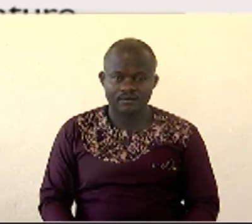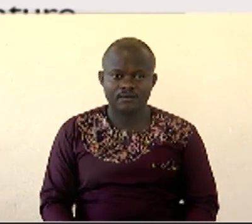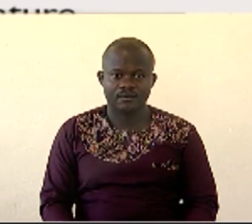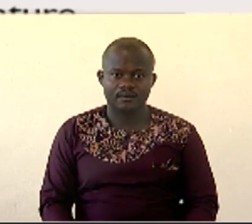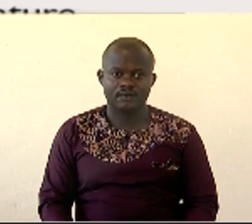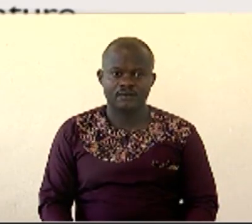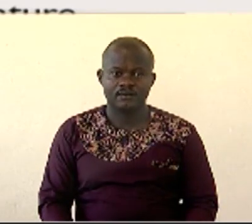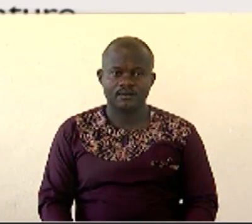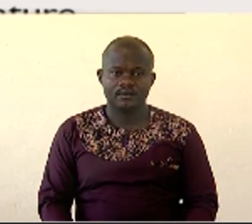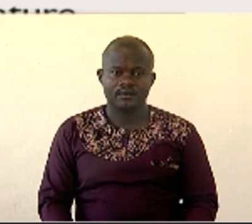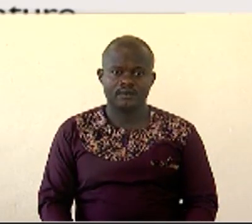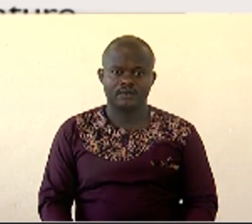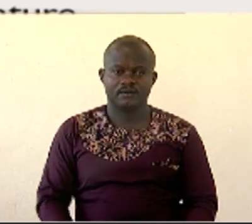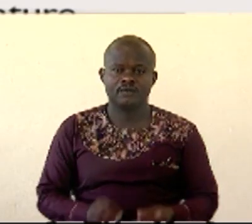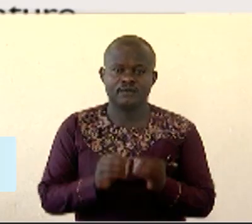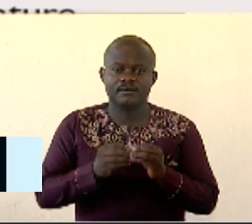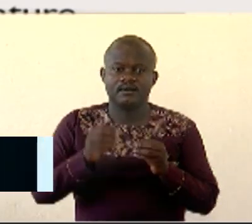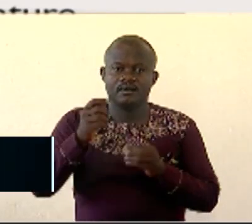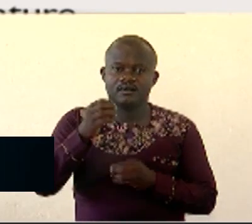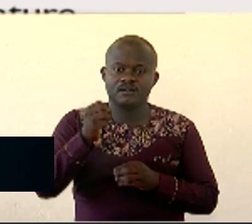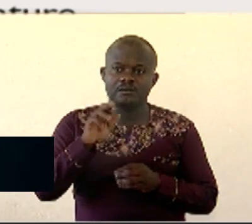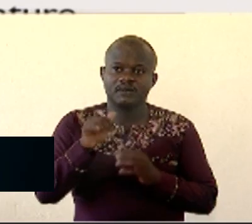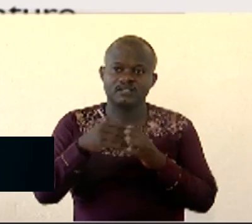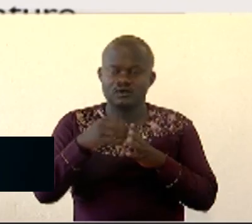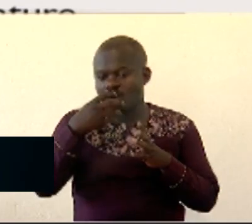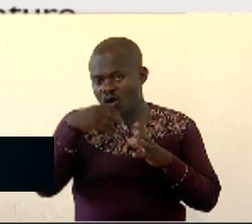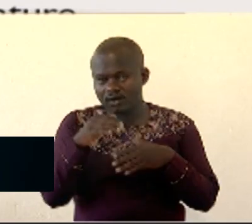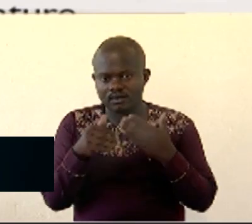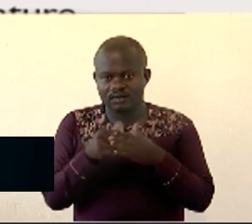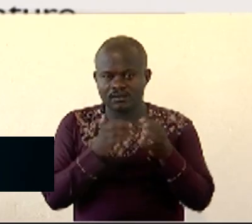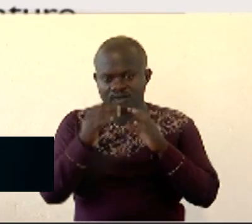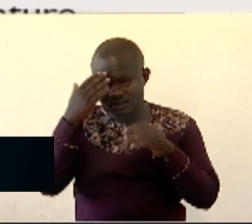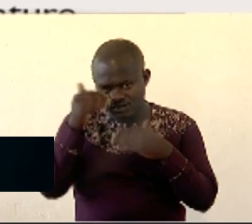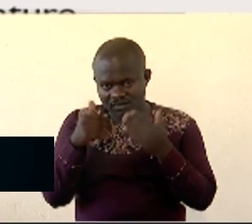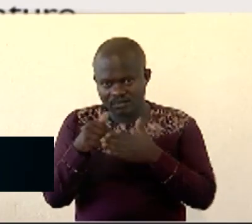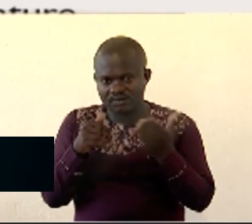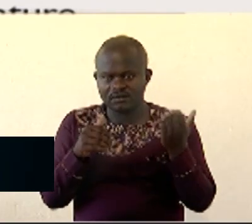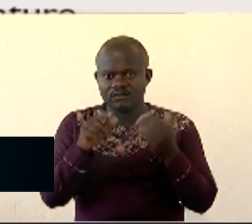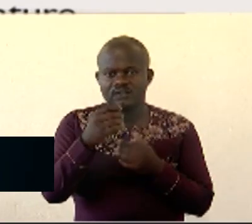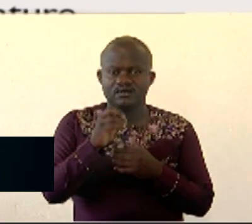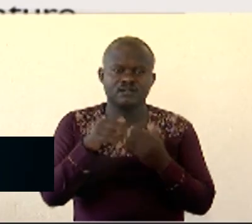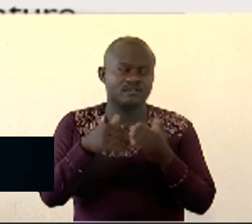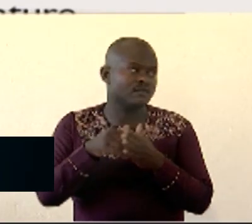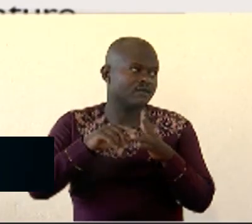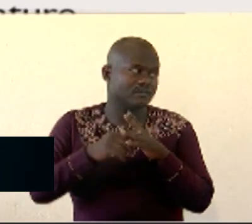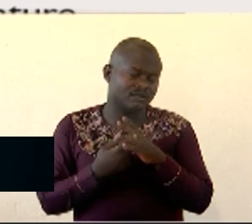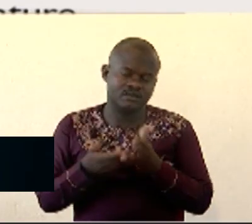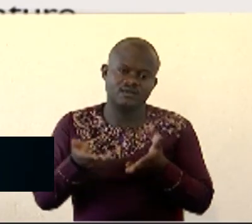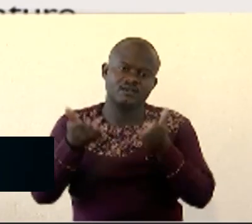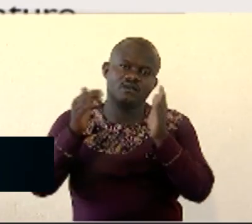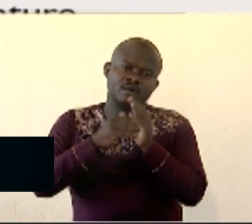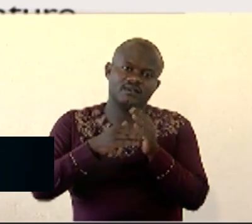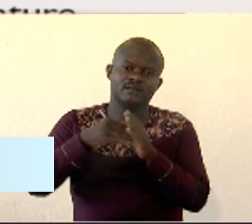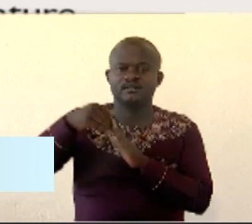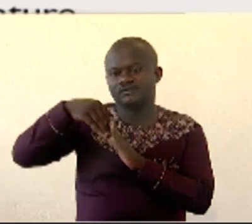2, temperature is a factor that limits the rate of photosynthesis. Explain why photosynthesis starts to decrease temperature as